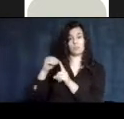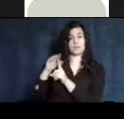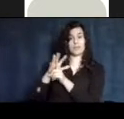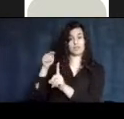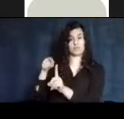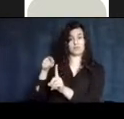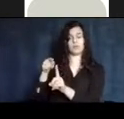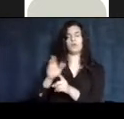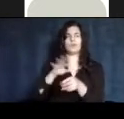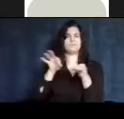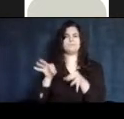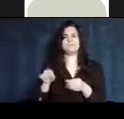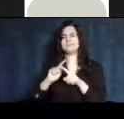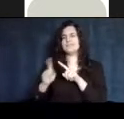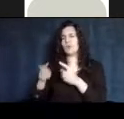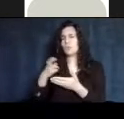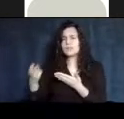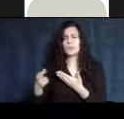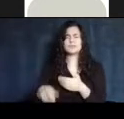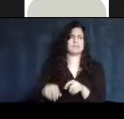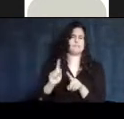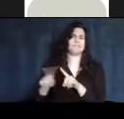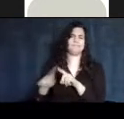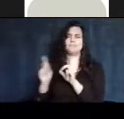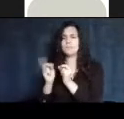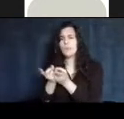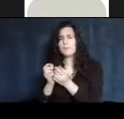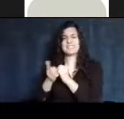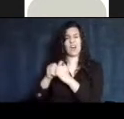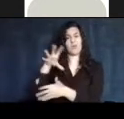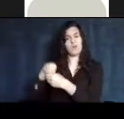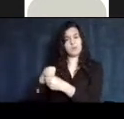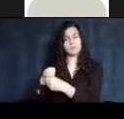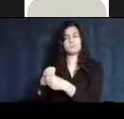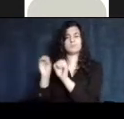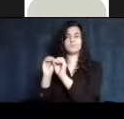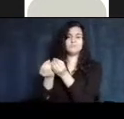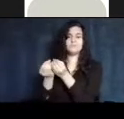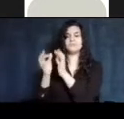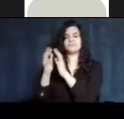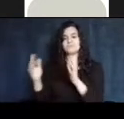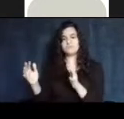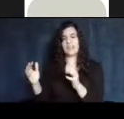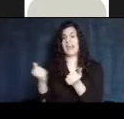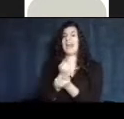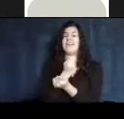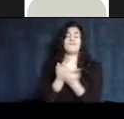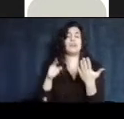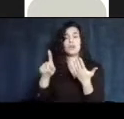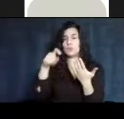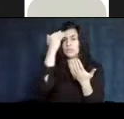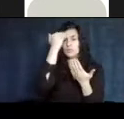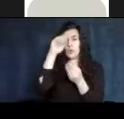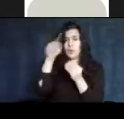about resources, departments, getting involved. It will have everything that you need to know